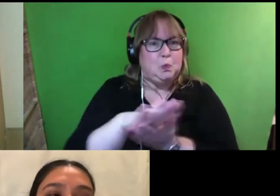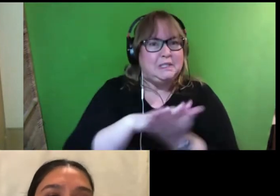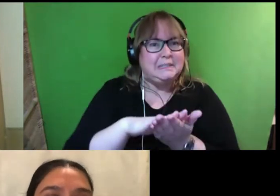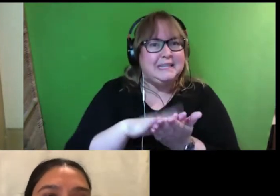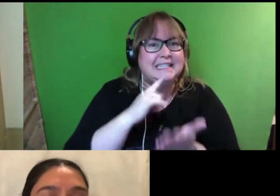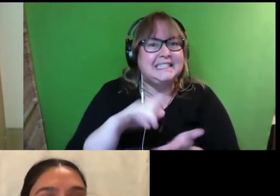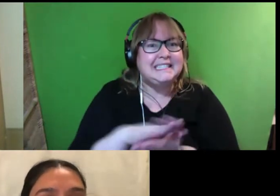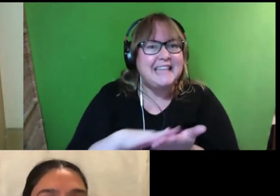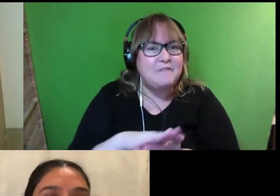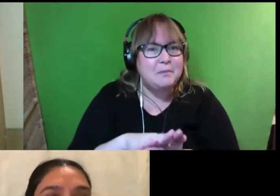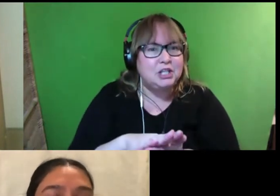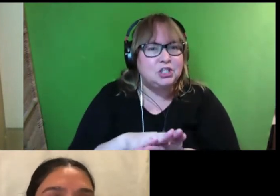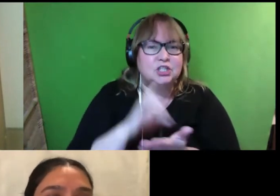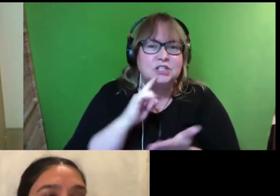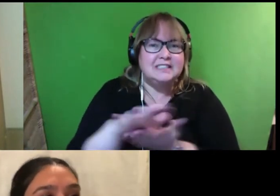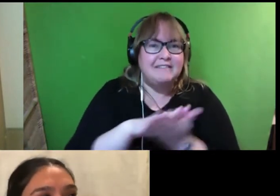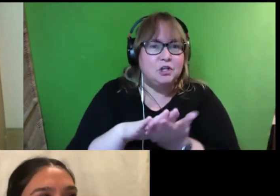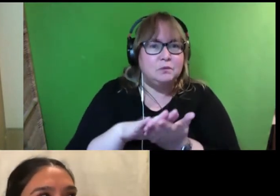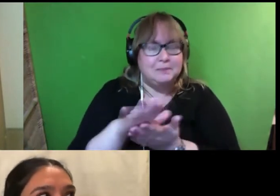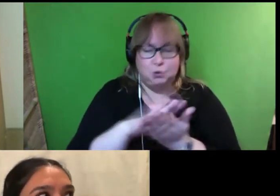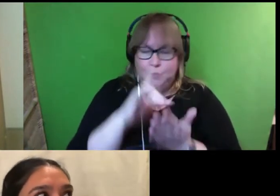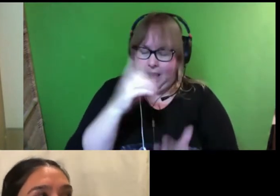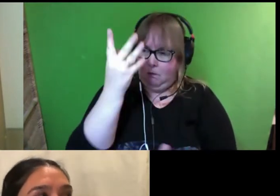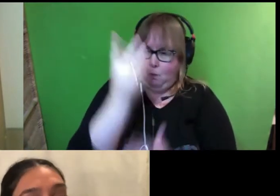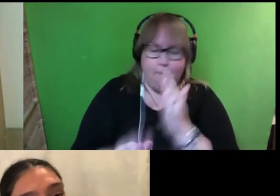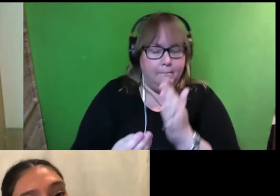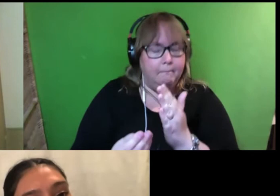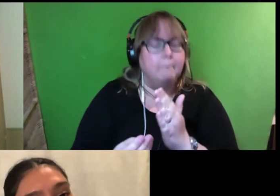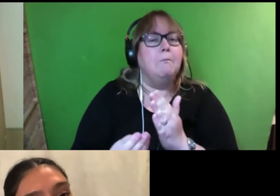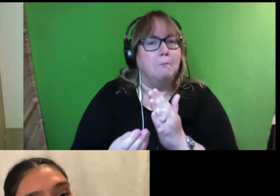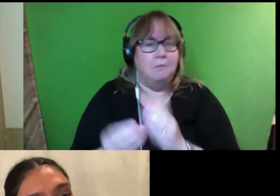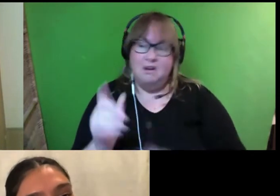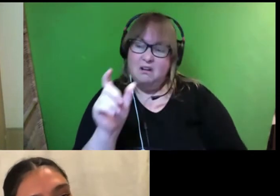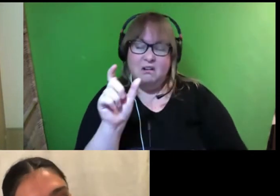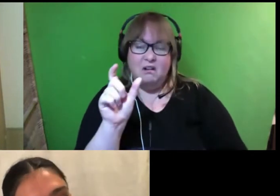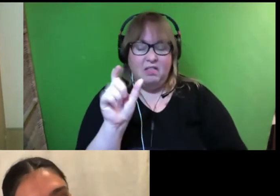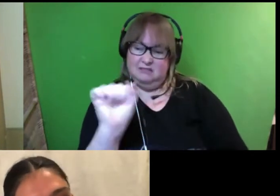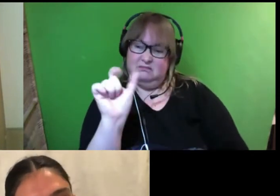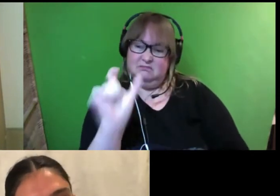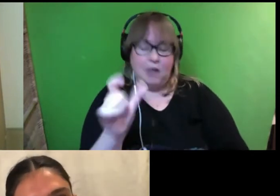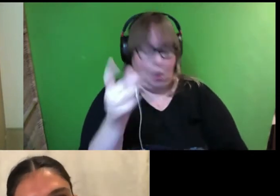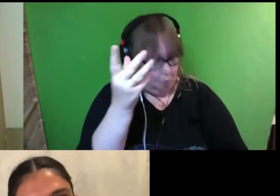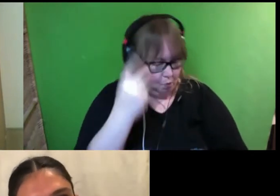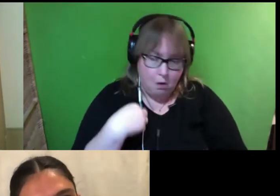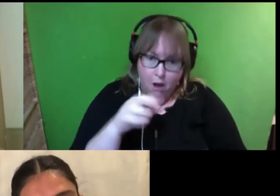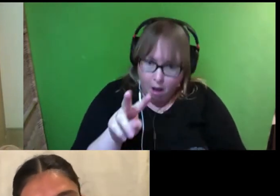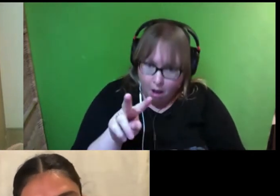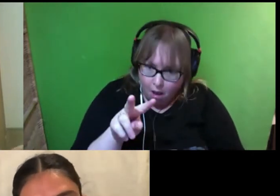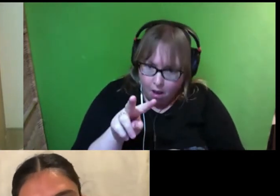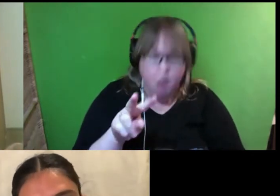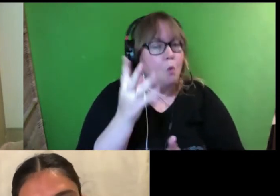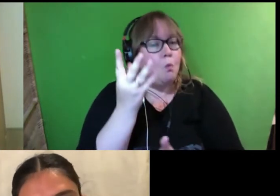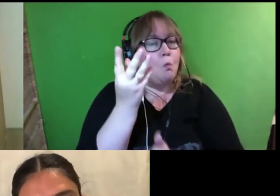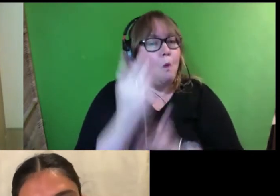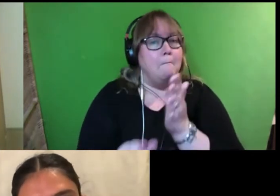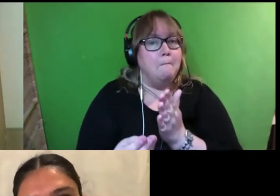as portals, or they're seeing language as something that can take us to another place that we haven't imagined